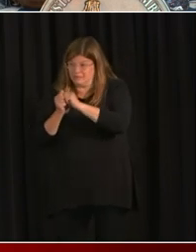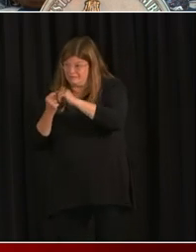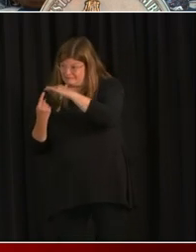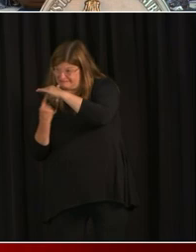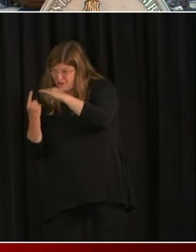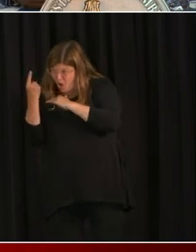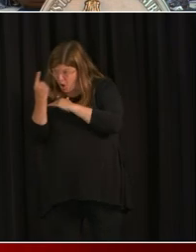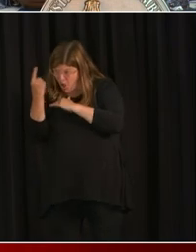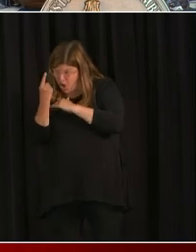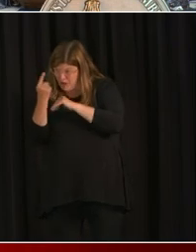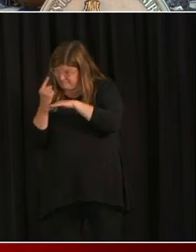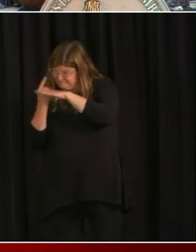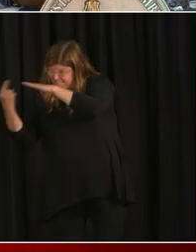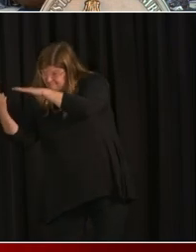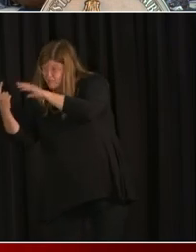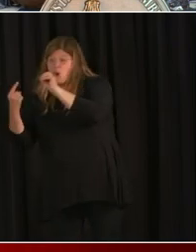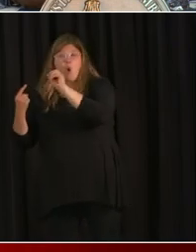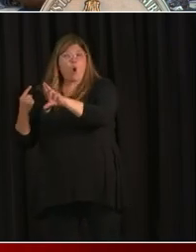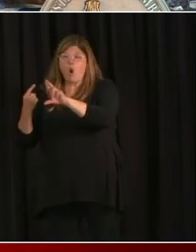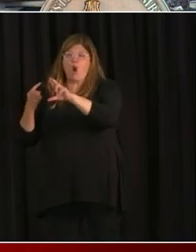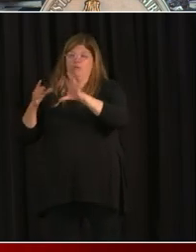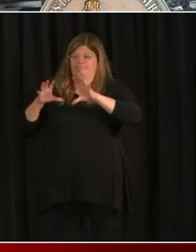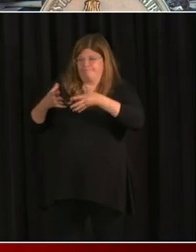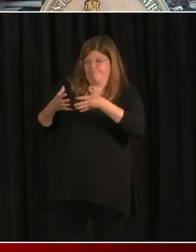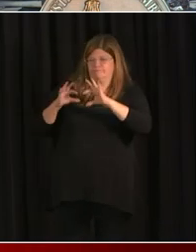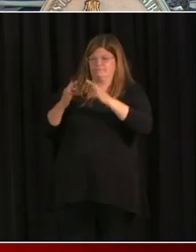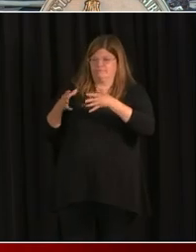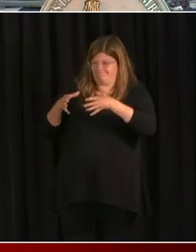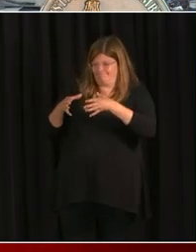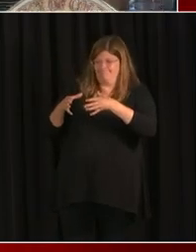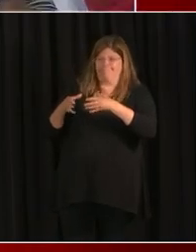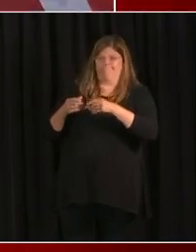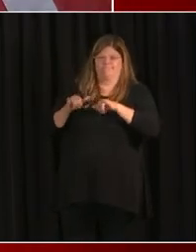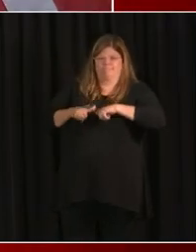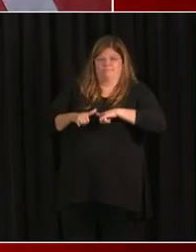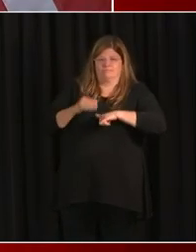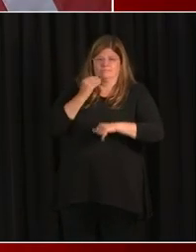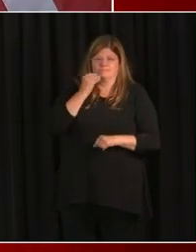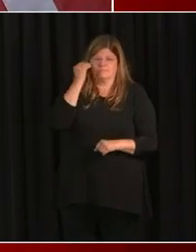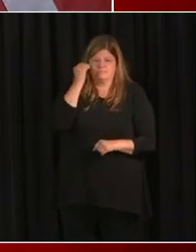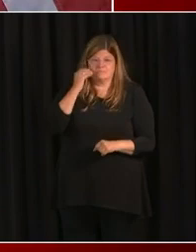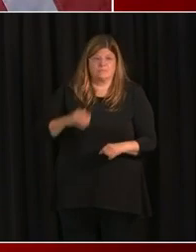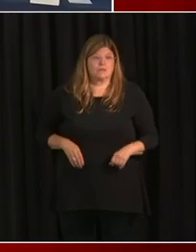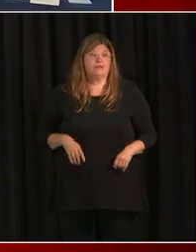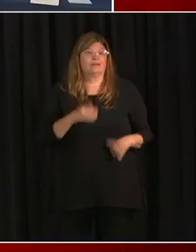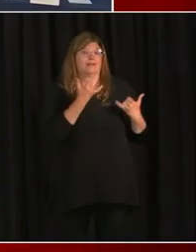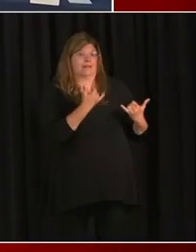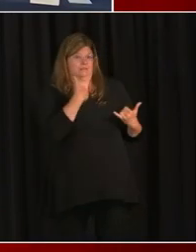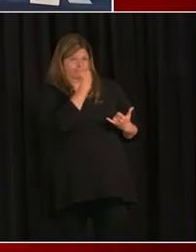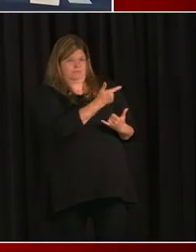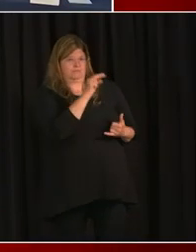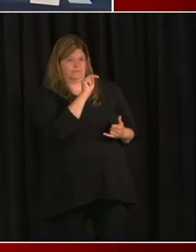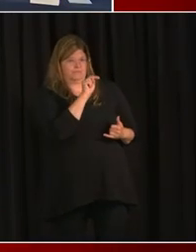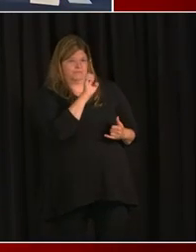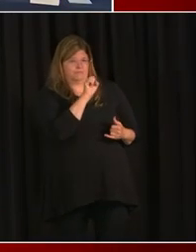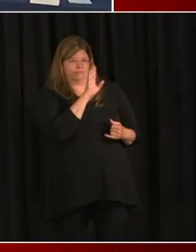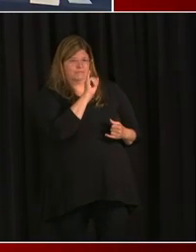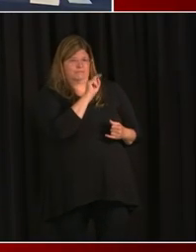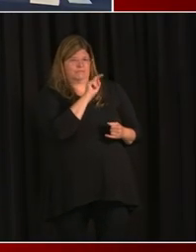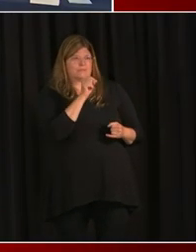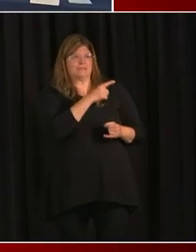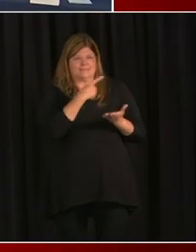contacts of positive cases. So, Dr. Nesbitt. Yes, thank you, Madam Mayor. We have talked about some of